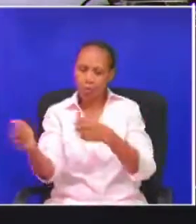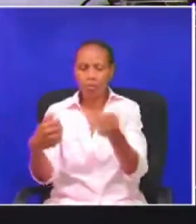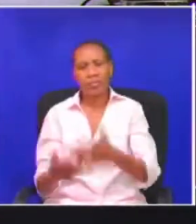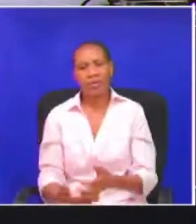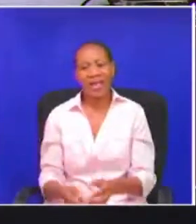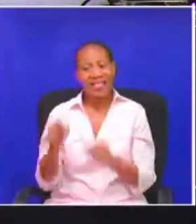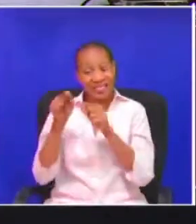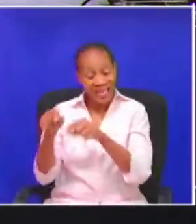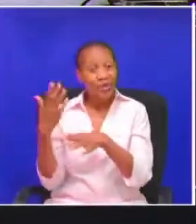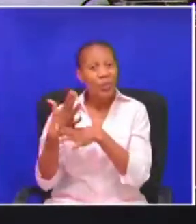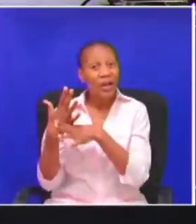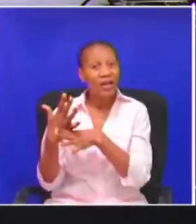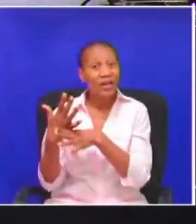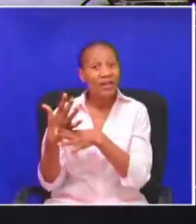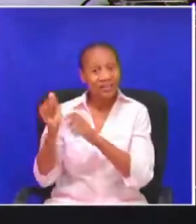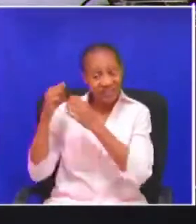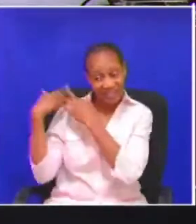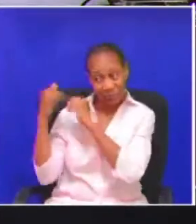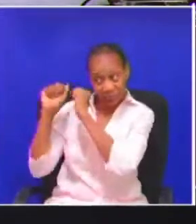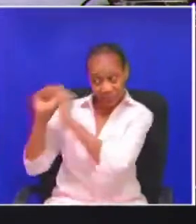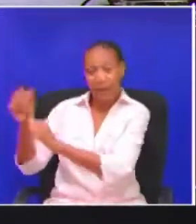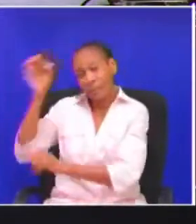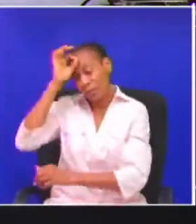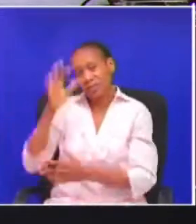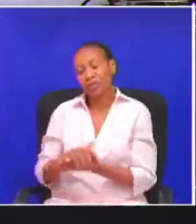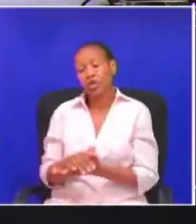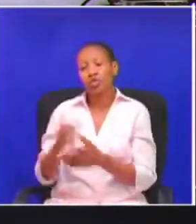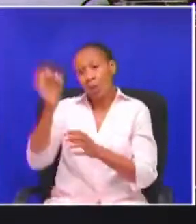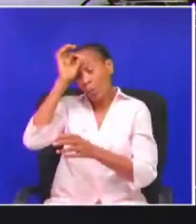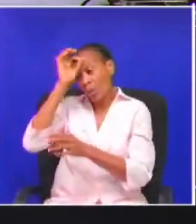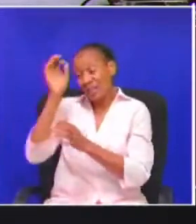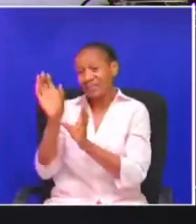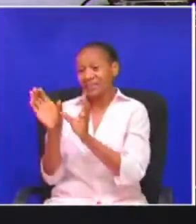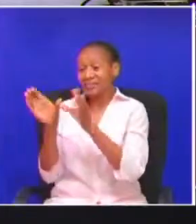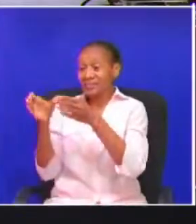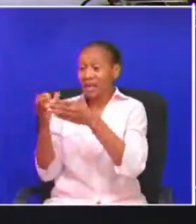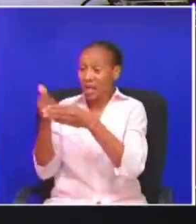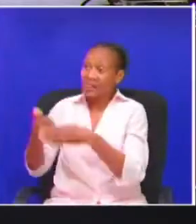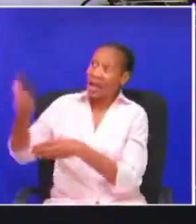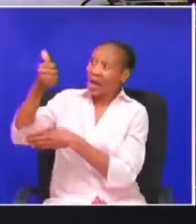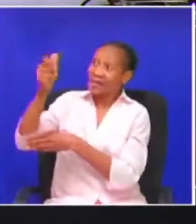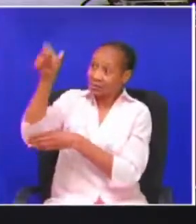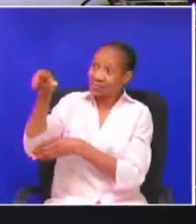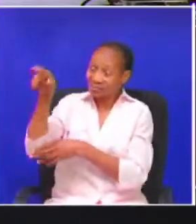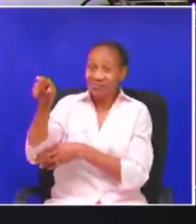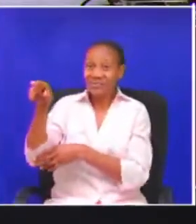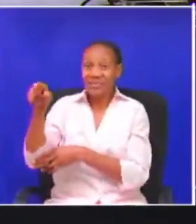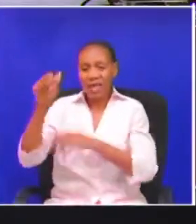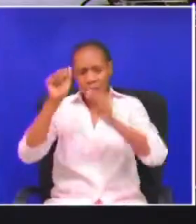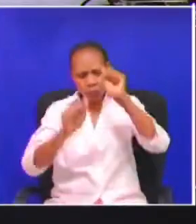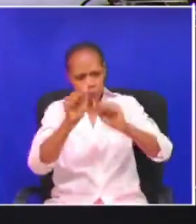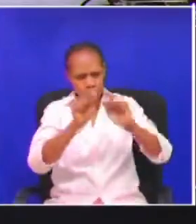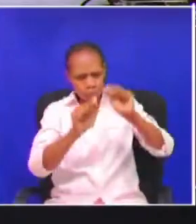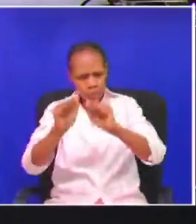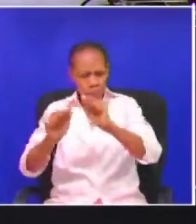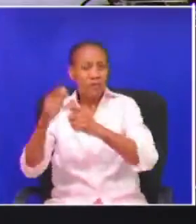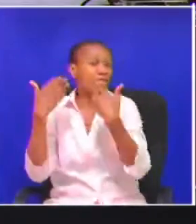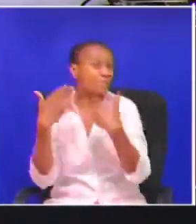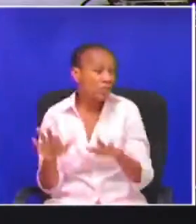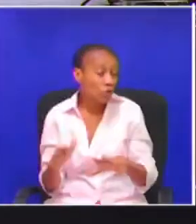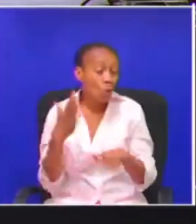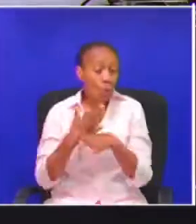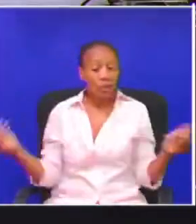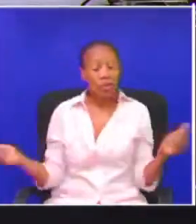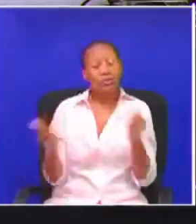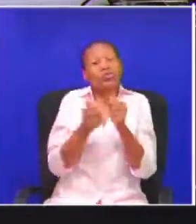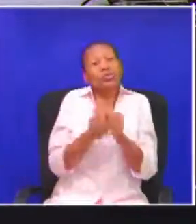of the police. And when a National Commissioner of Police, having assessed the situation, working together with